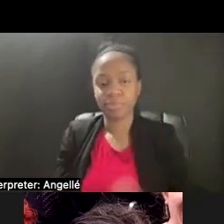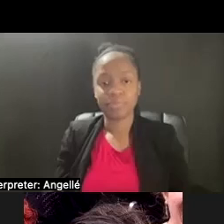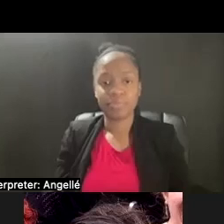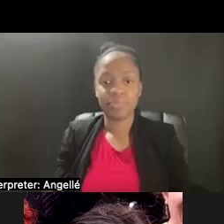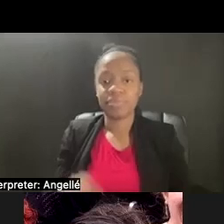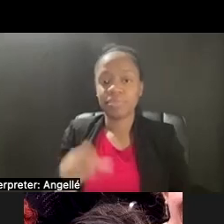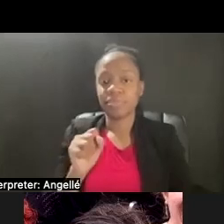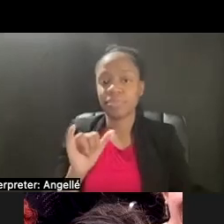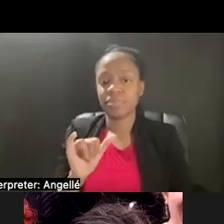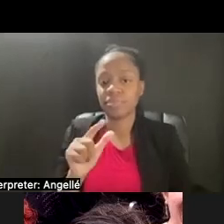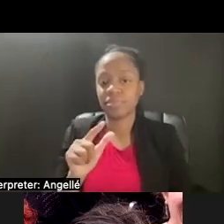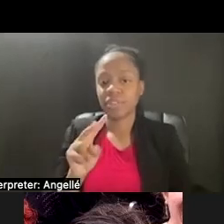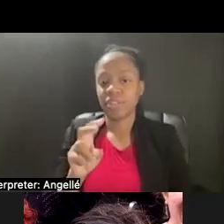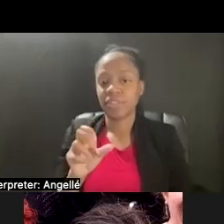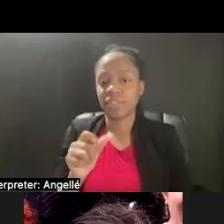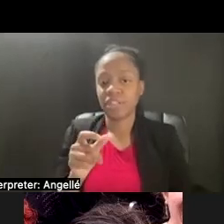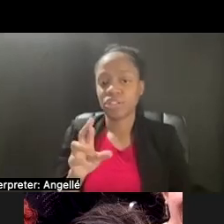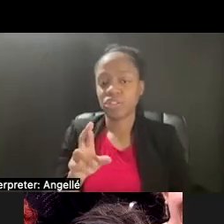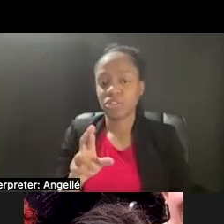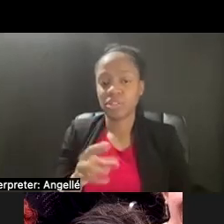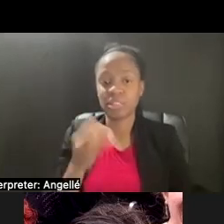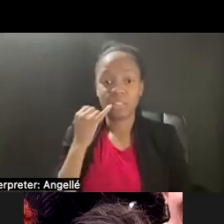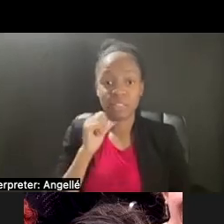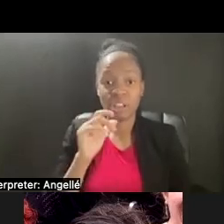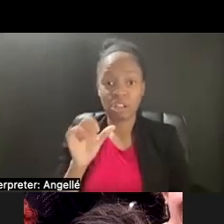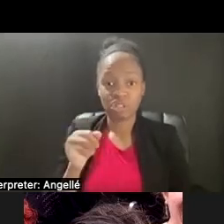Sylvester. If not, John.